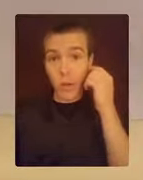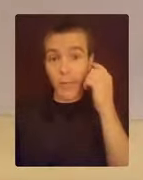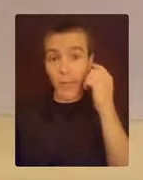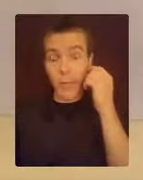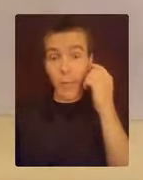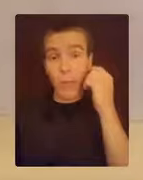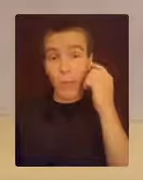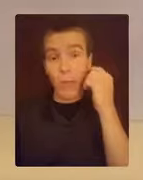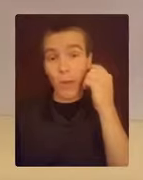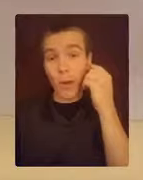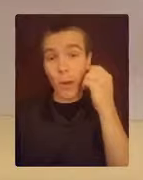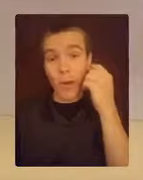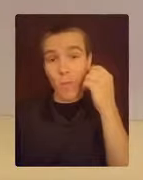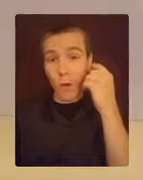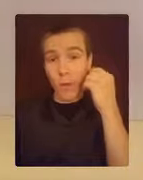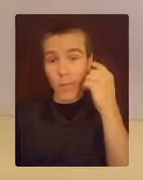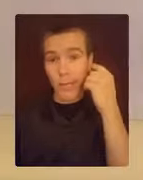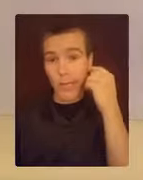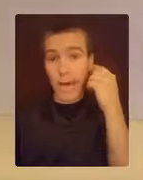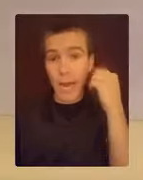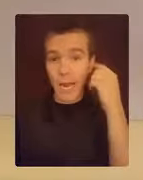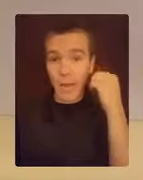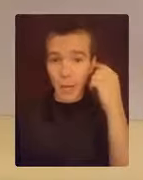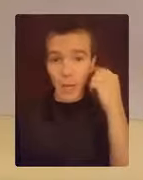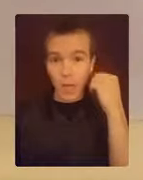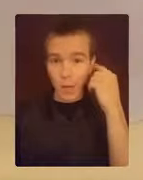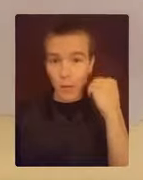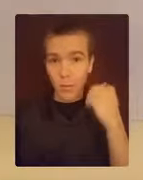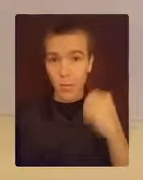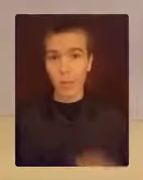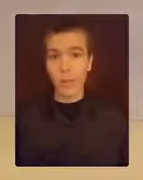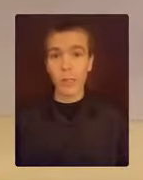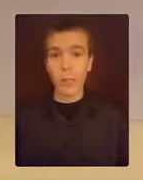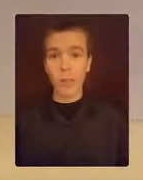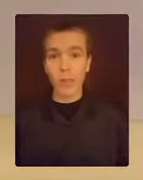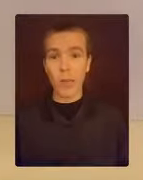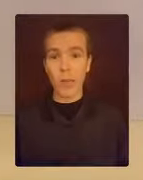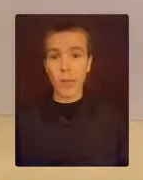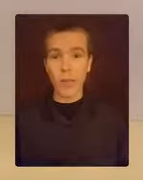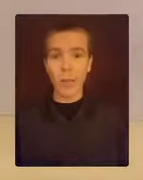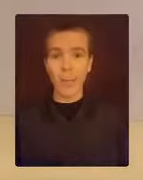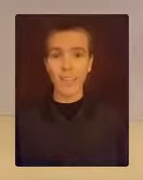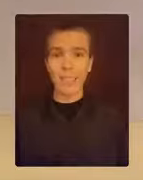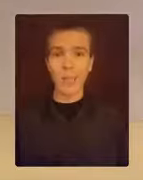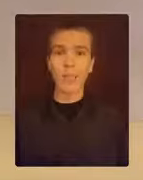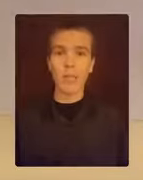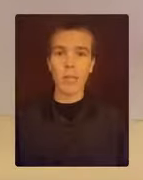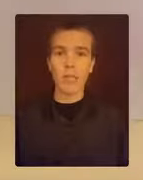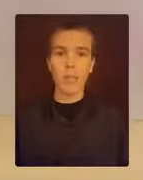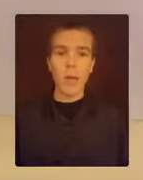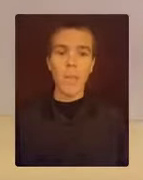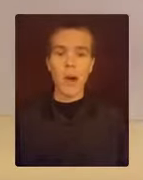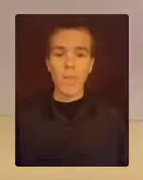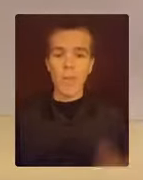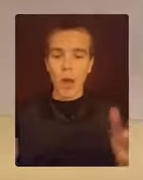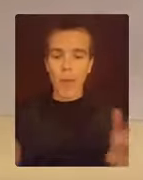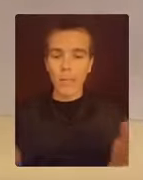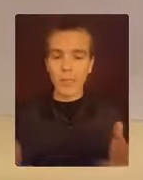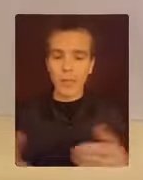It is crazy. I mean, people have been known to have heart attacks and die because it gets so intense.